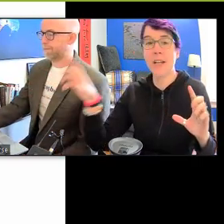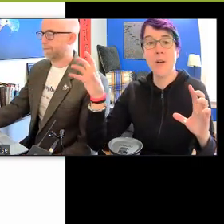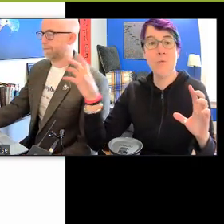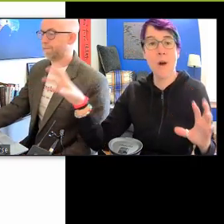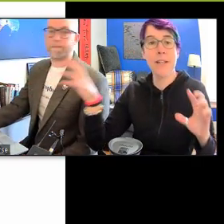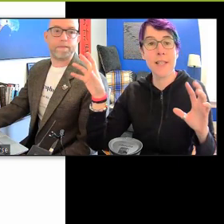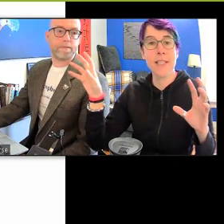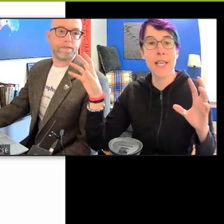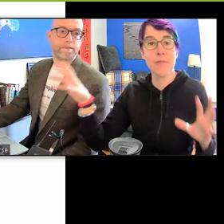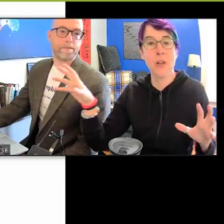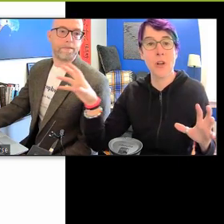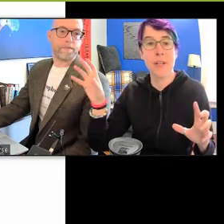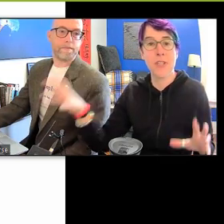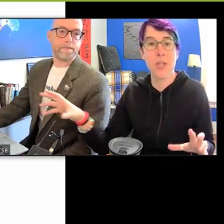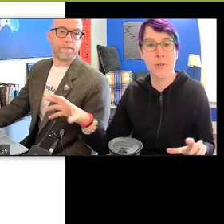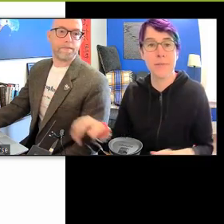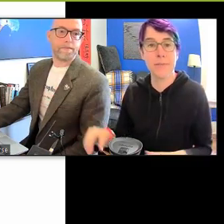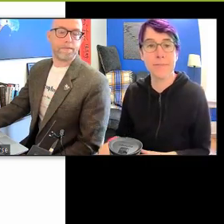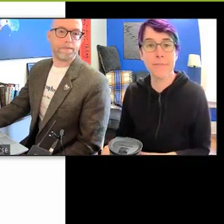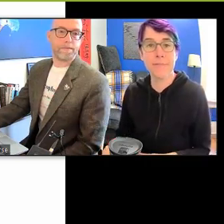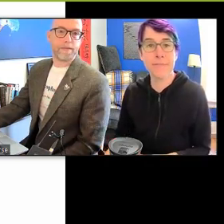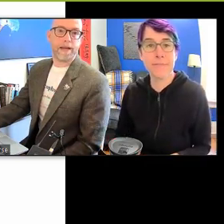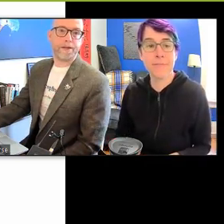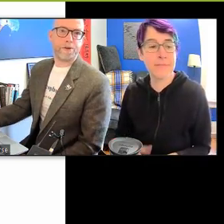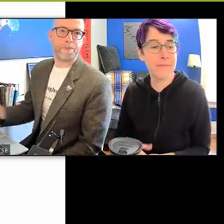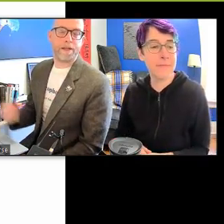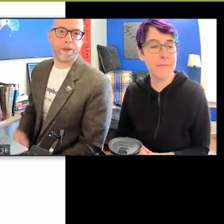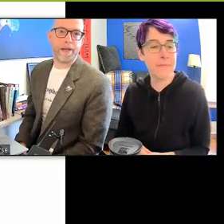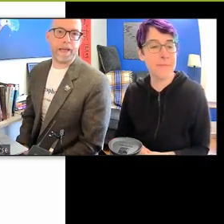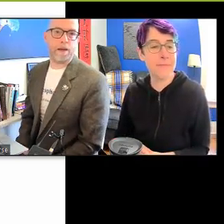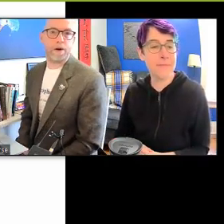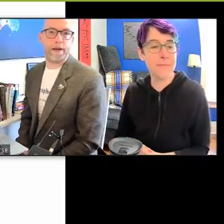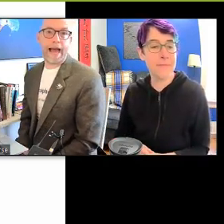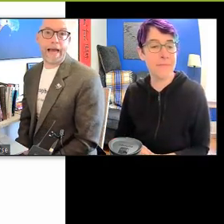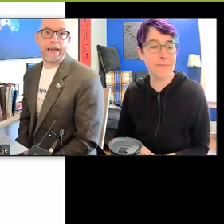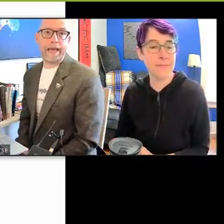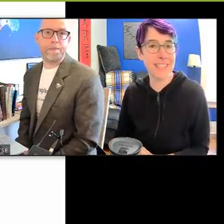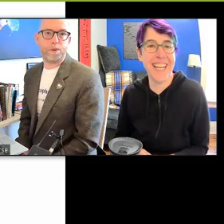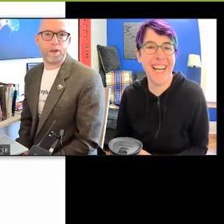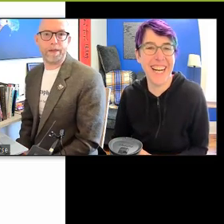chat. What does hemoglobin do? And did you spell it with an E or an